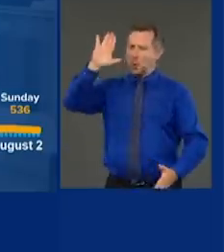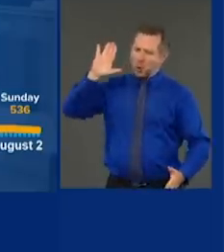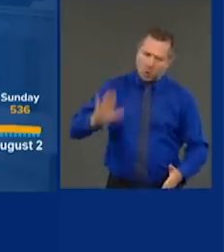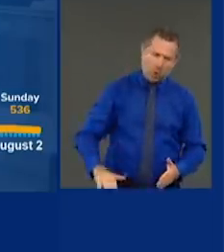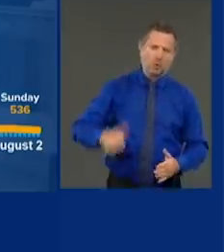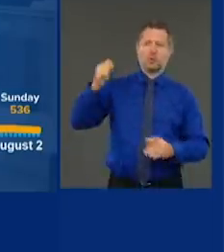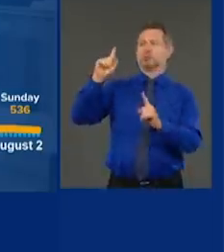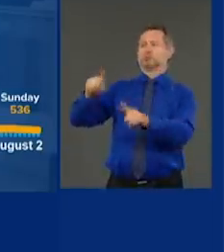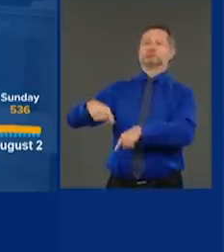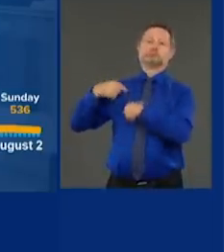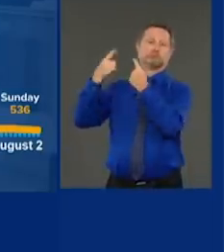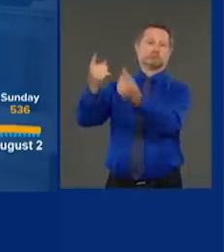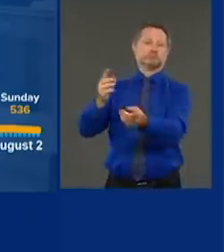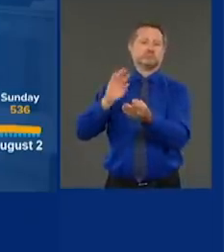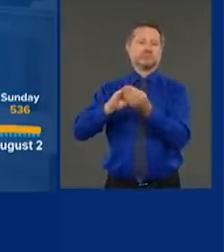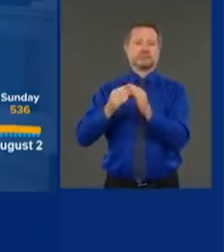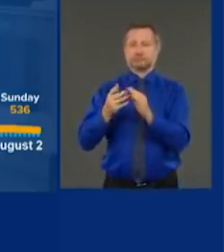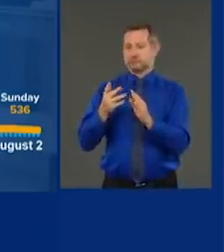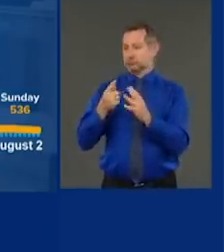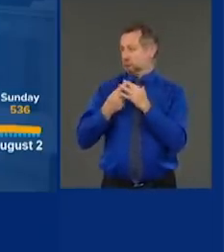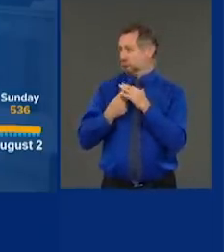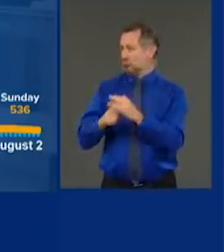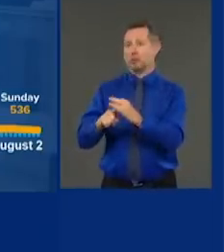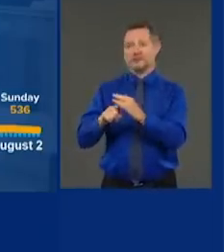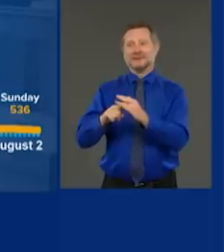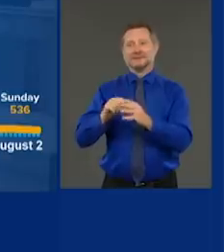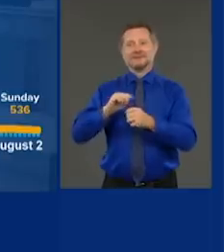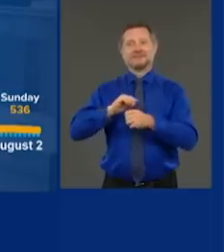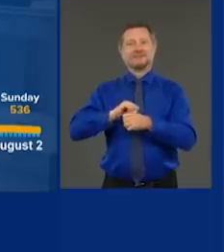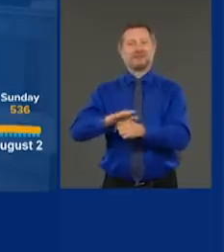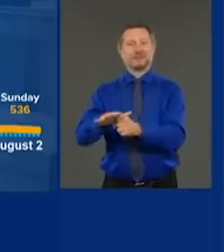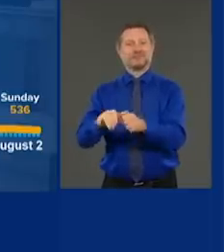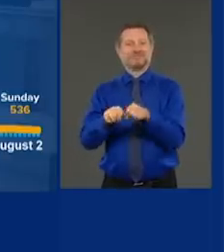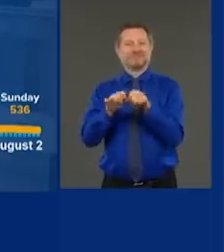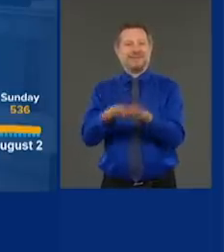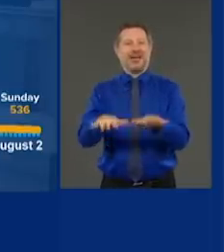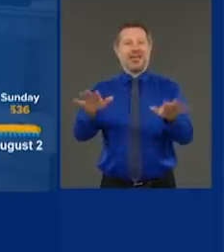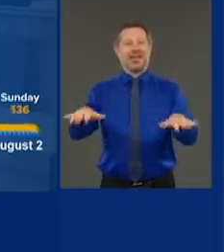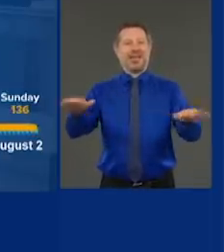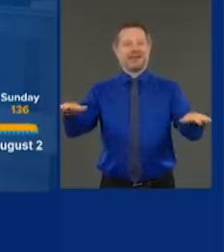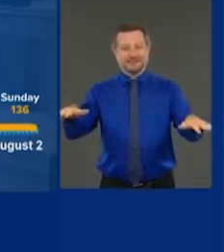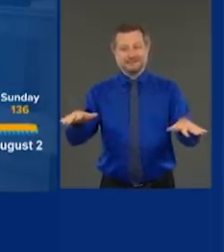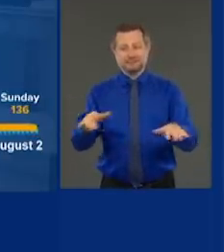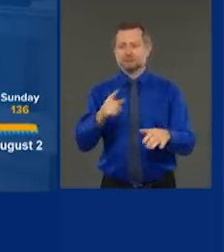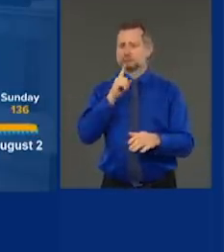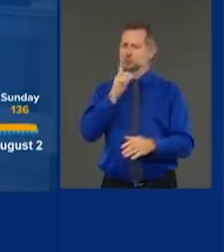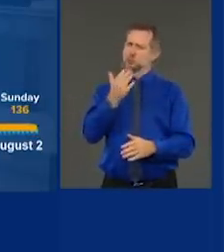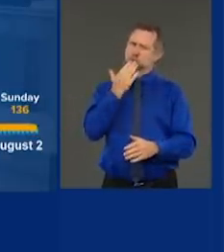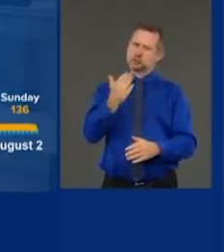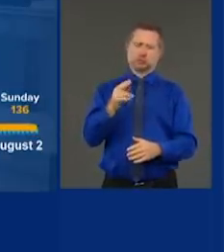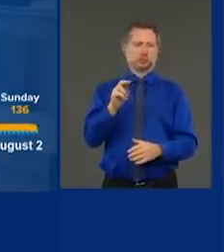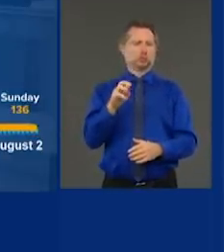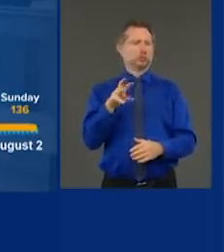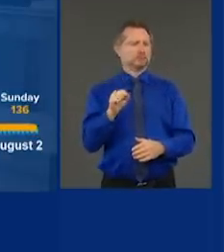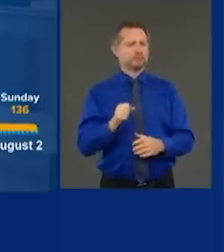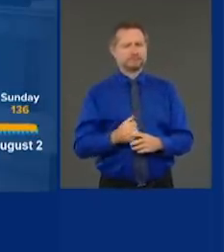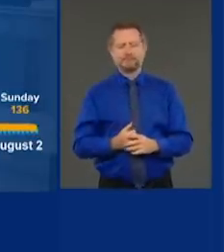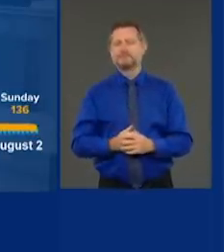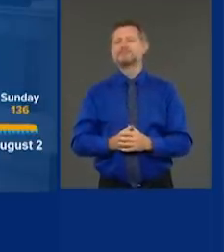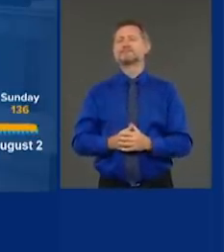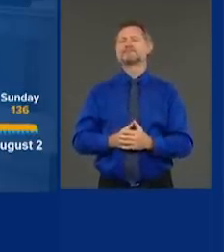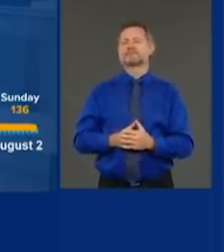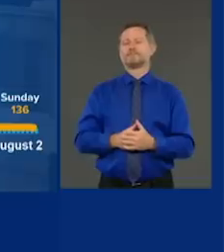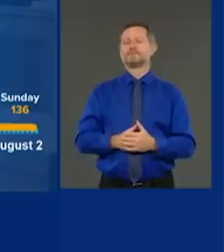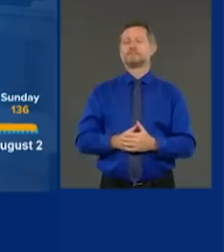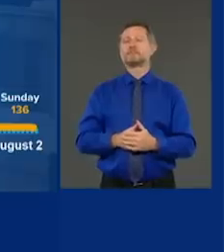since we were in the midst of the battle. So that is great news. Number of